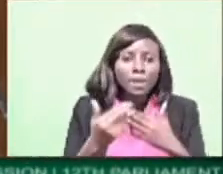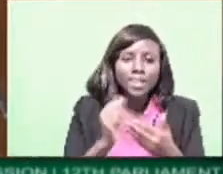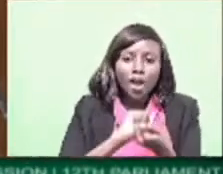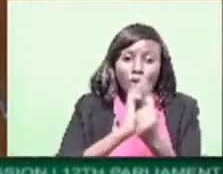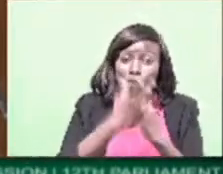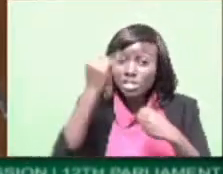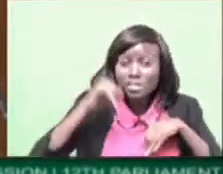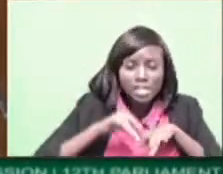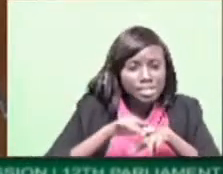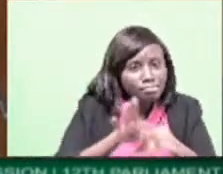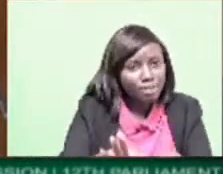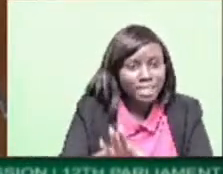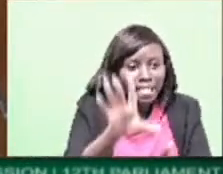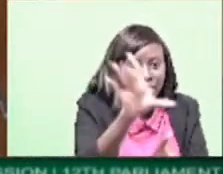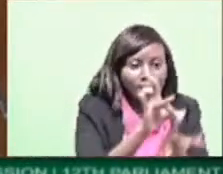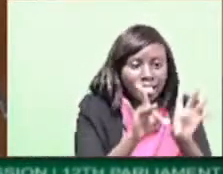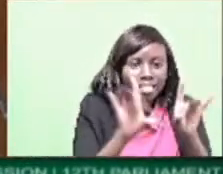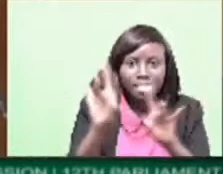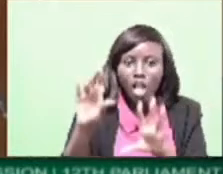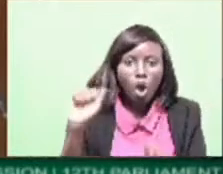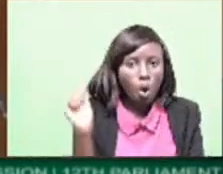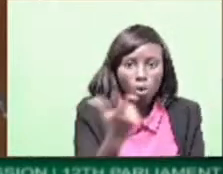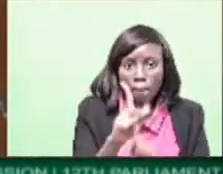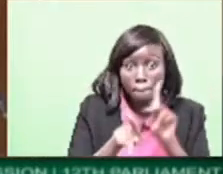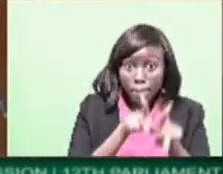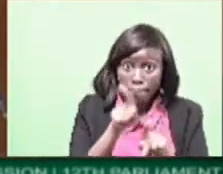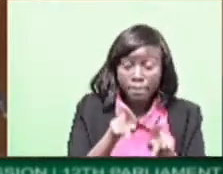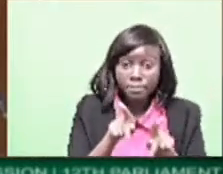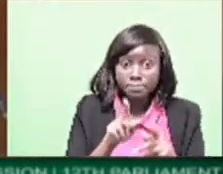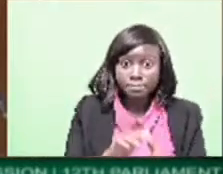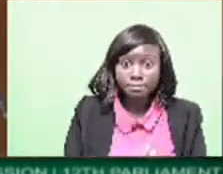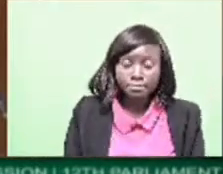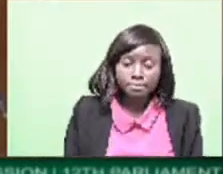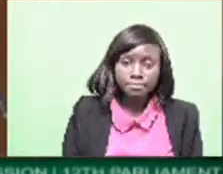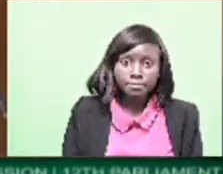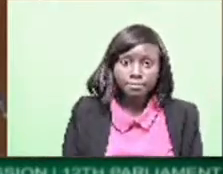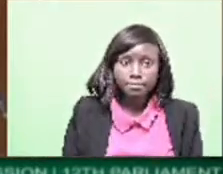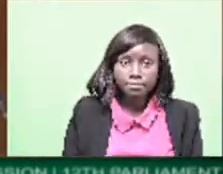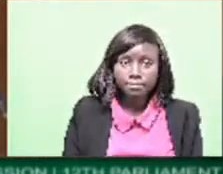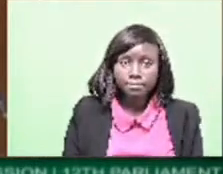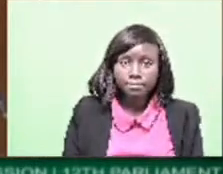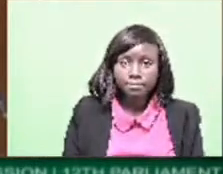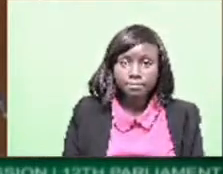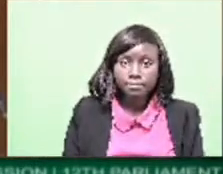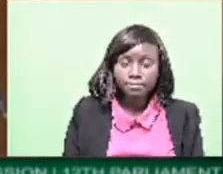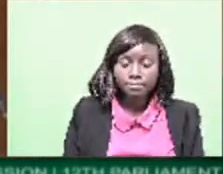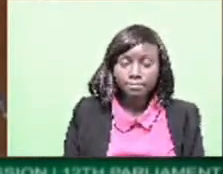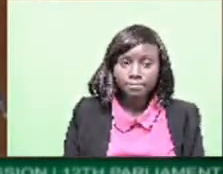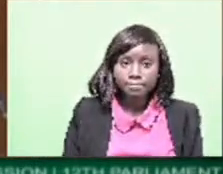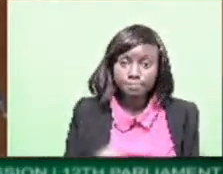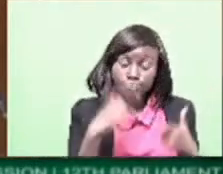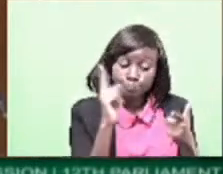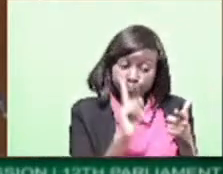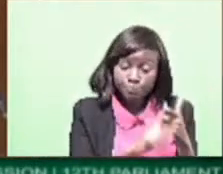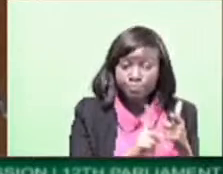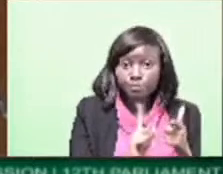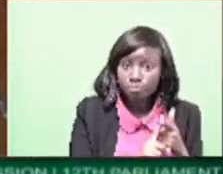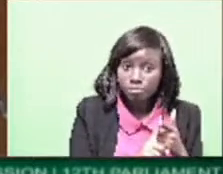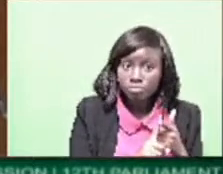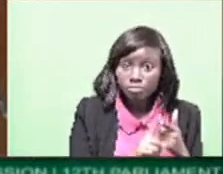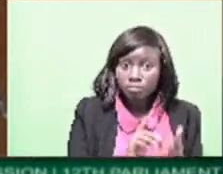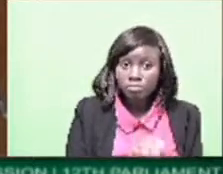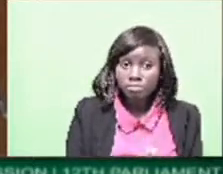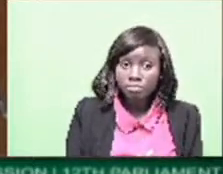missed. The point is, and another point that I'd like to make, Madam Speaker, is this issue of COVID,